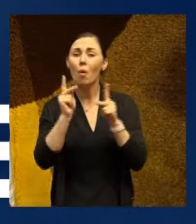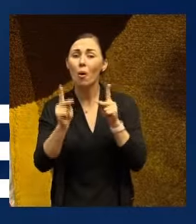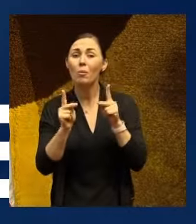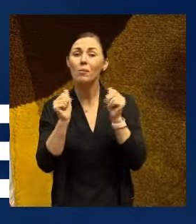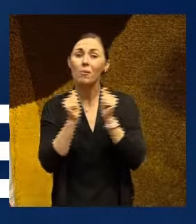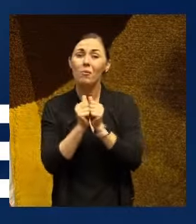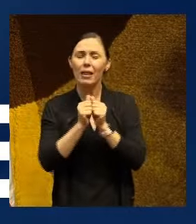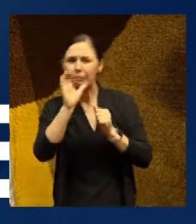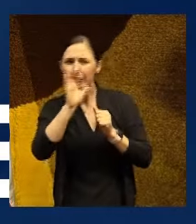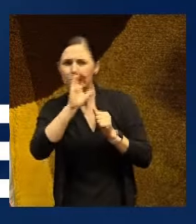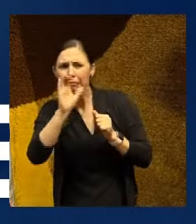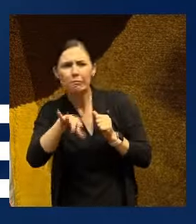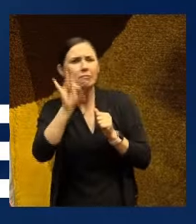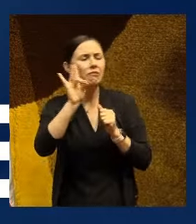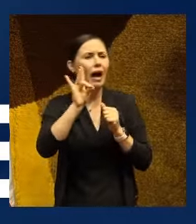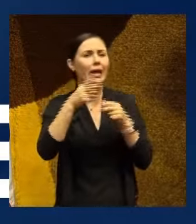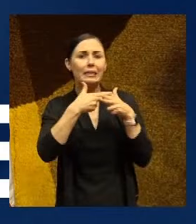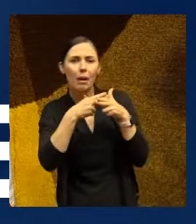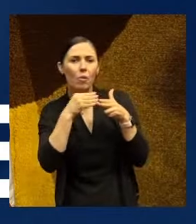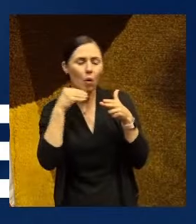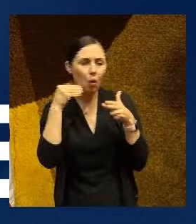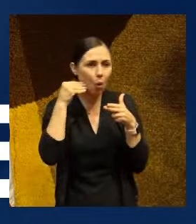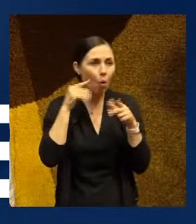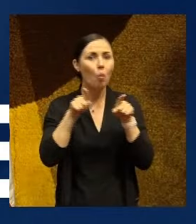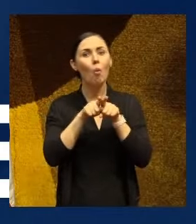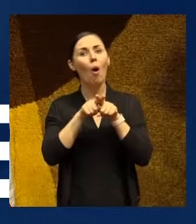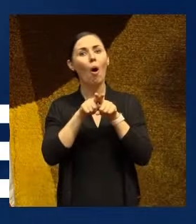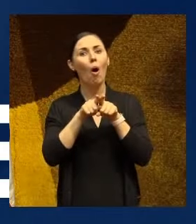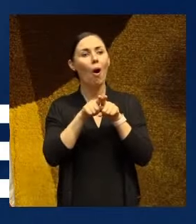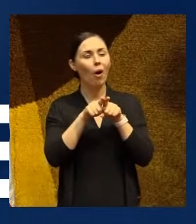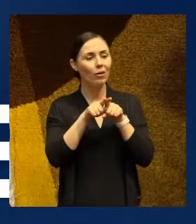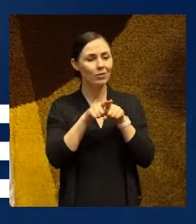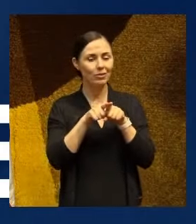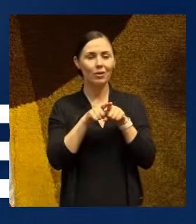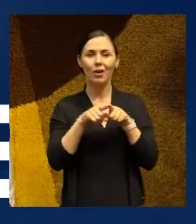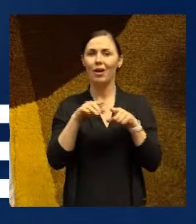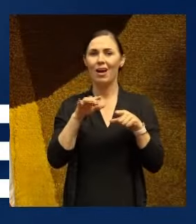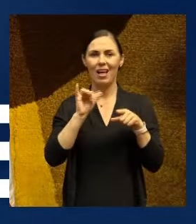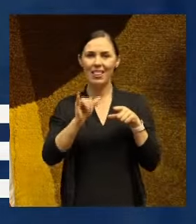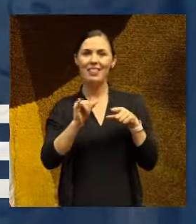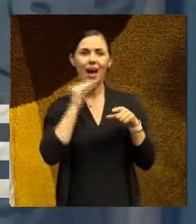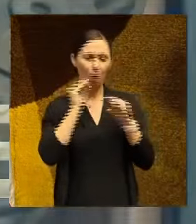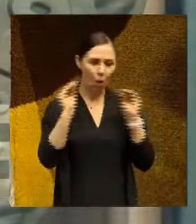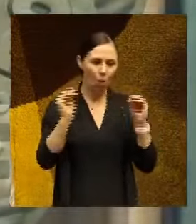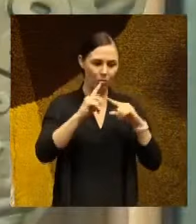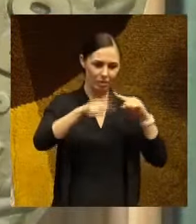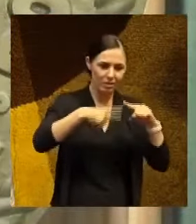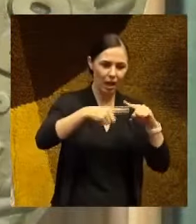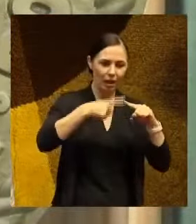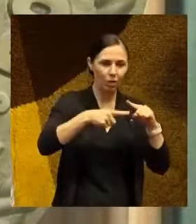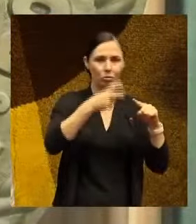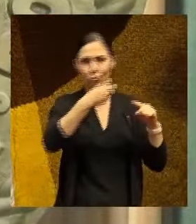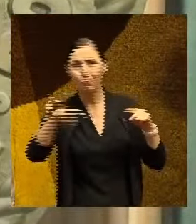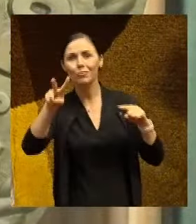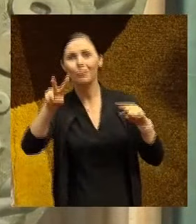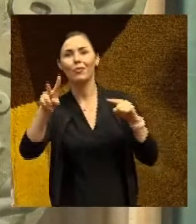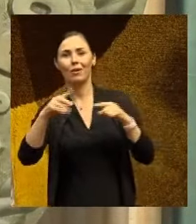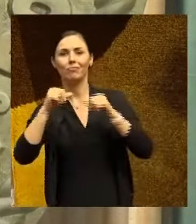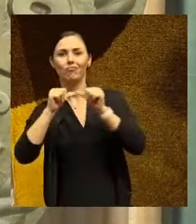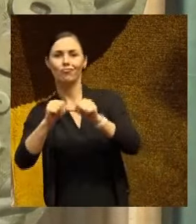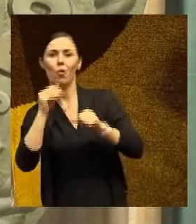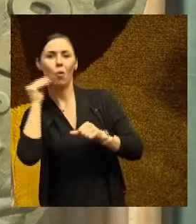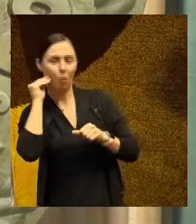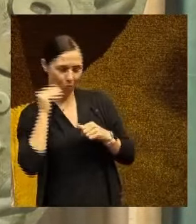temporary shelter, but to lift them out of the vicious cycle of homelessness. And our